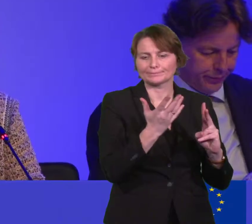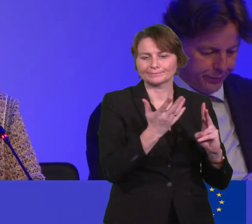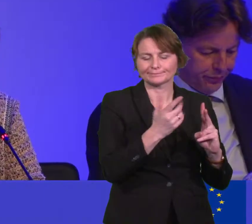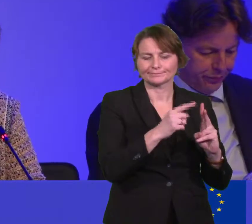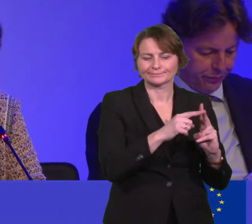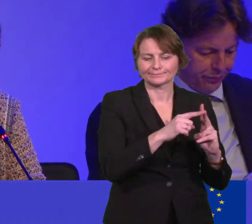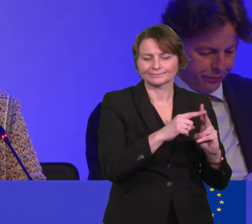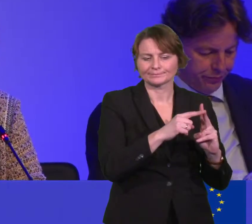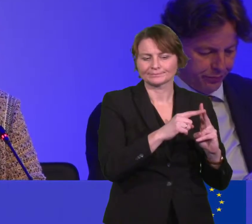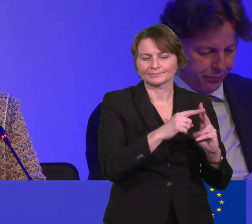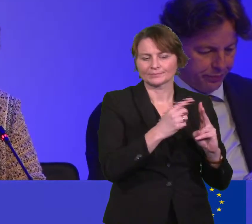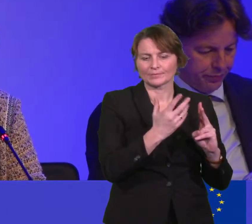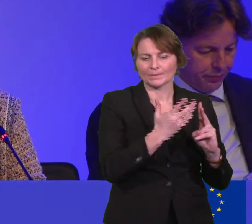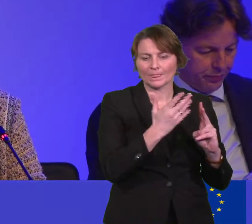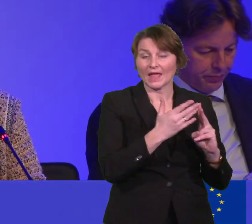bad